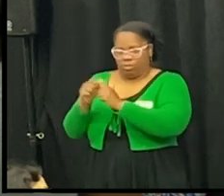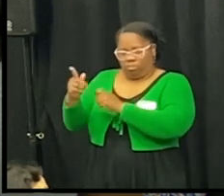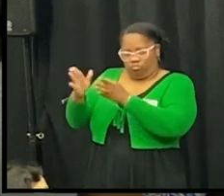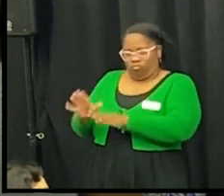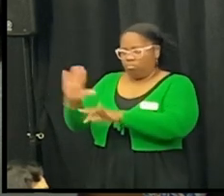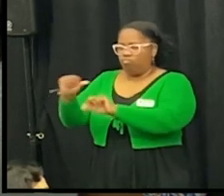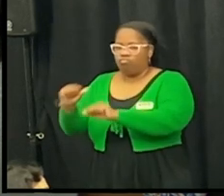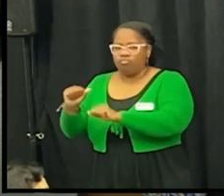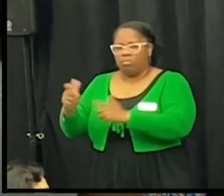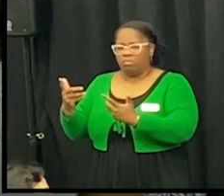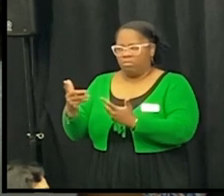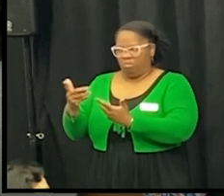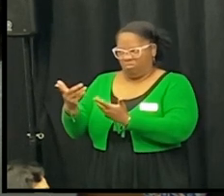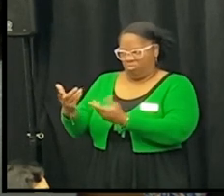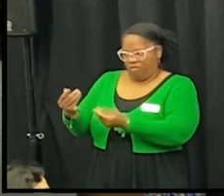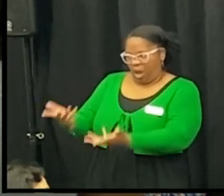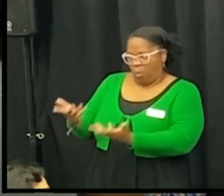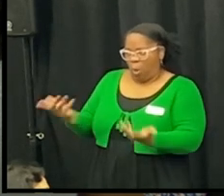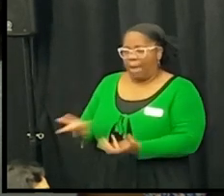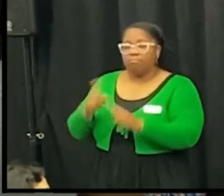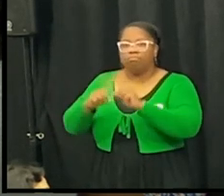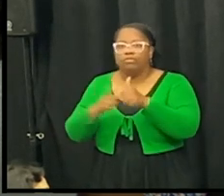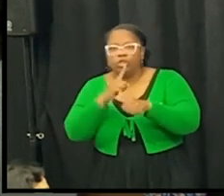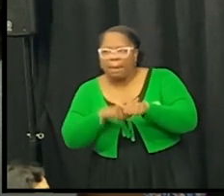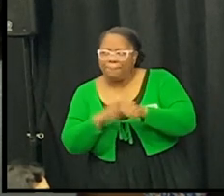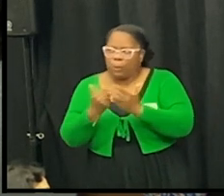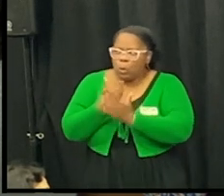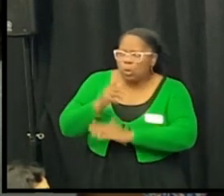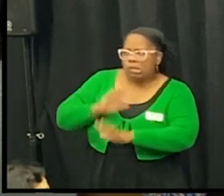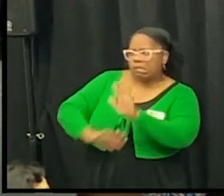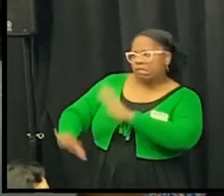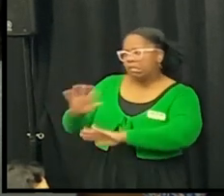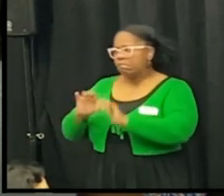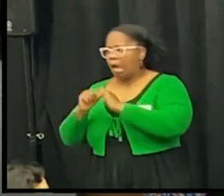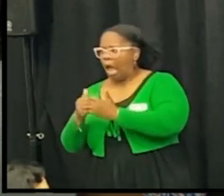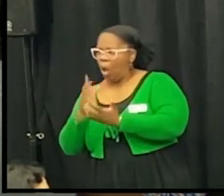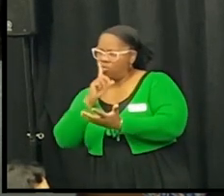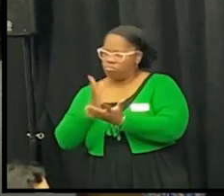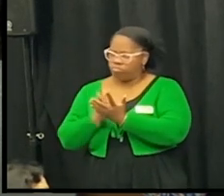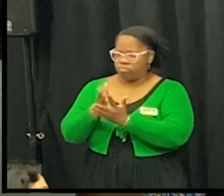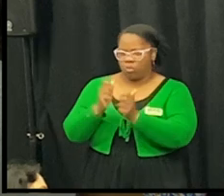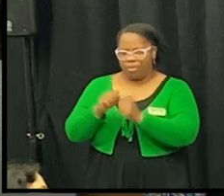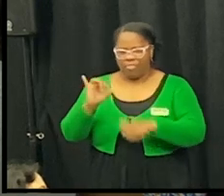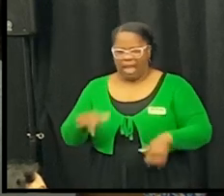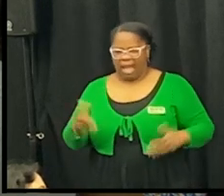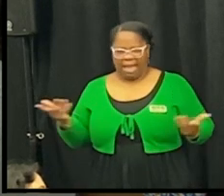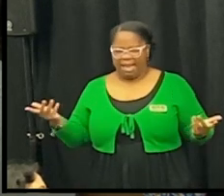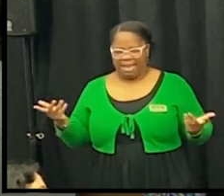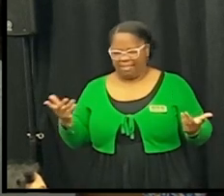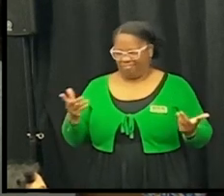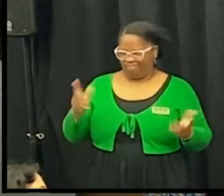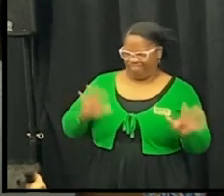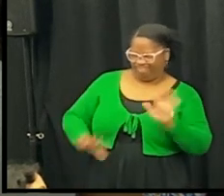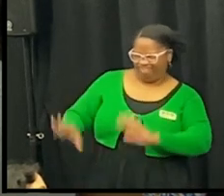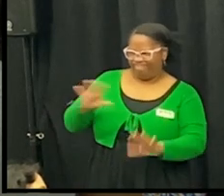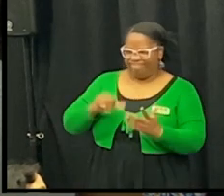But I think that can be scary when it's new and unfamiliar. So how do you move through that